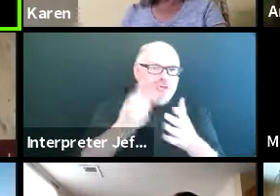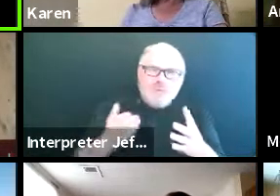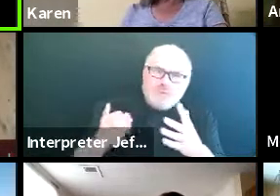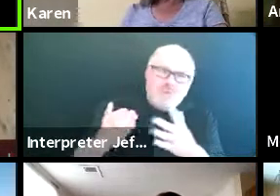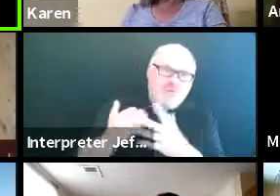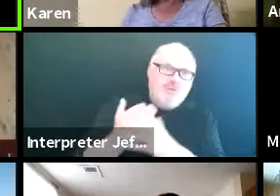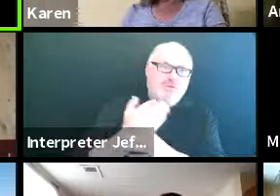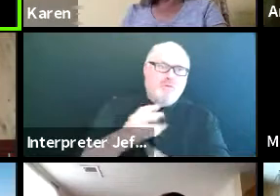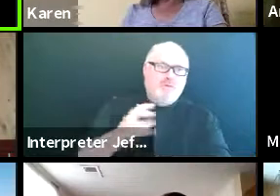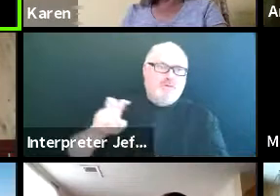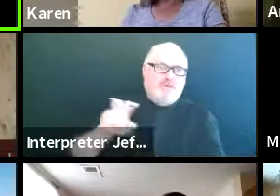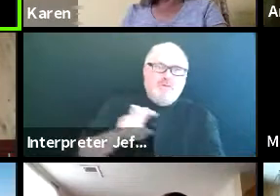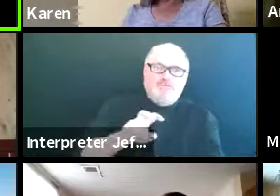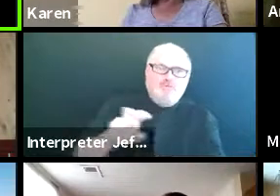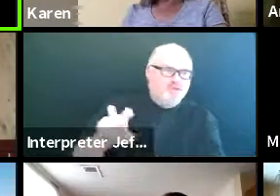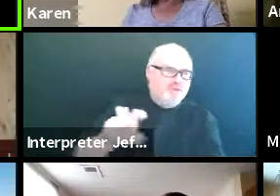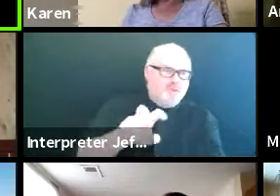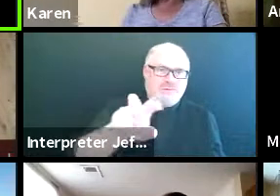entire